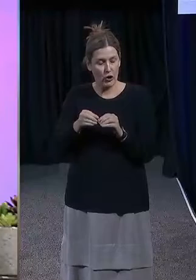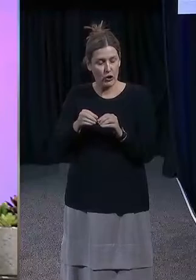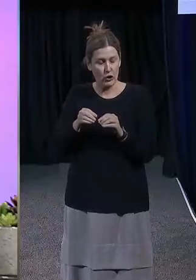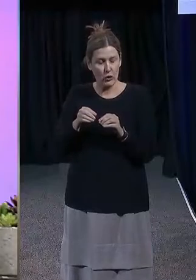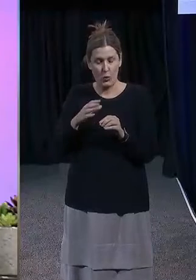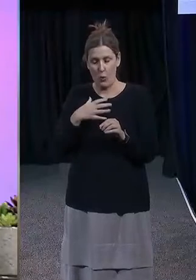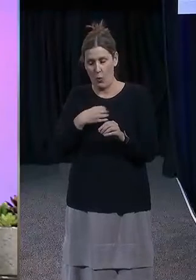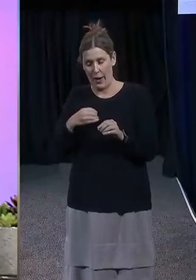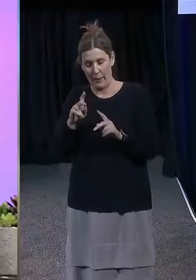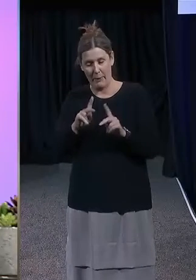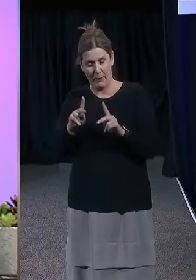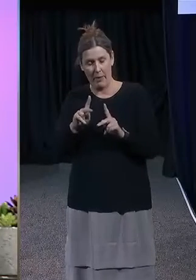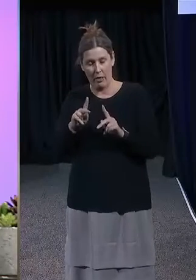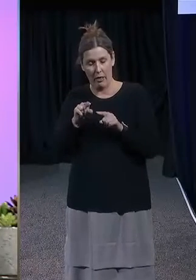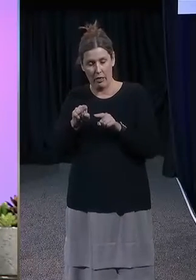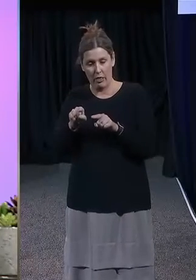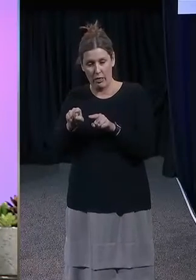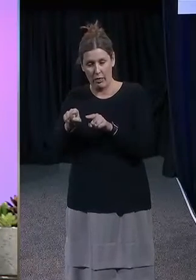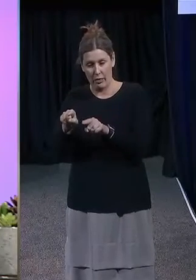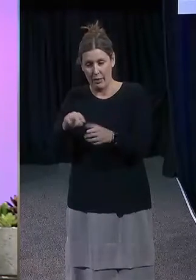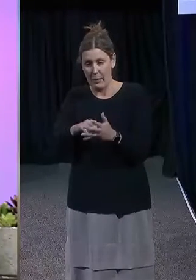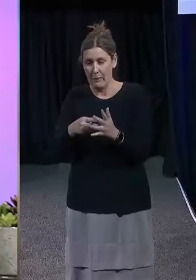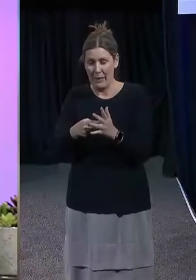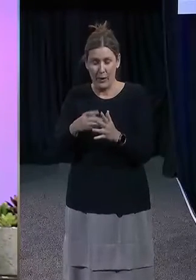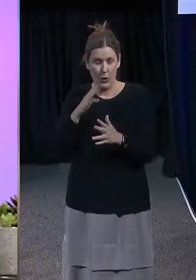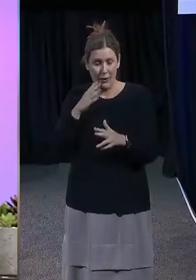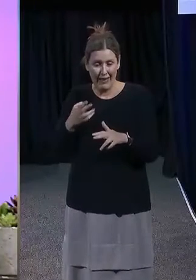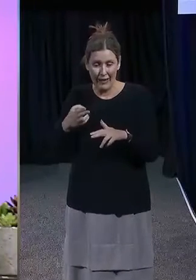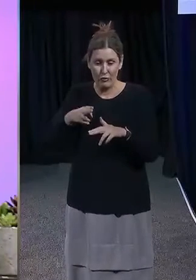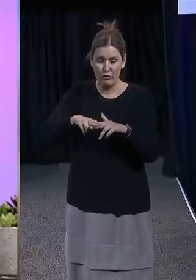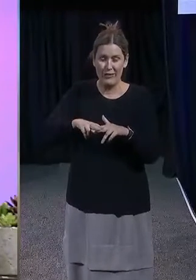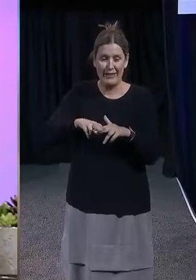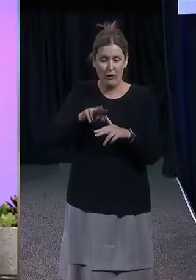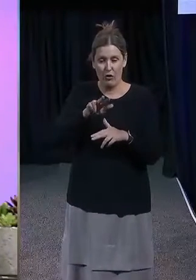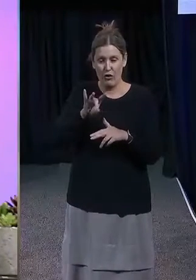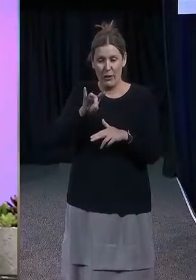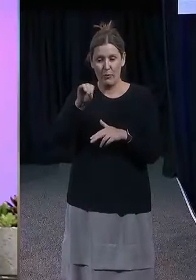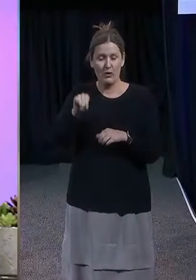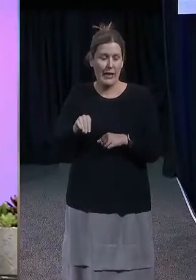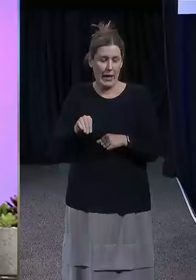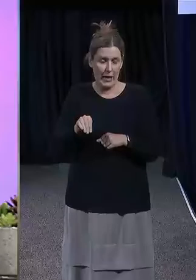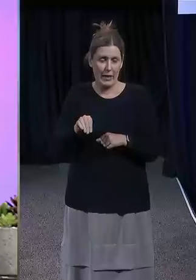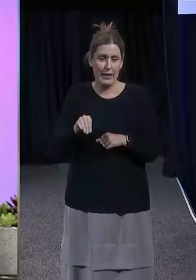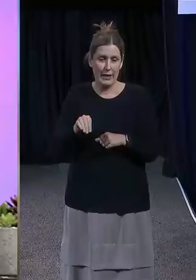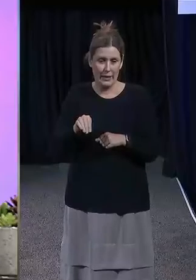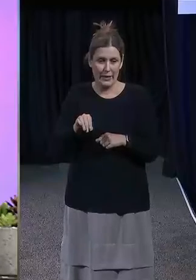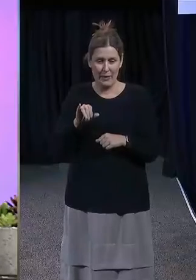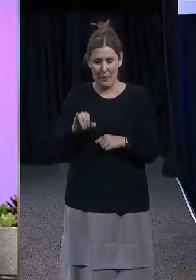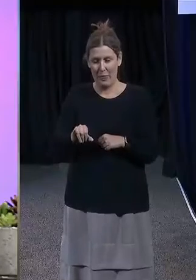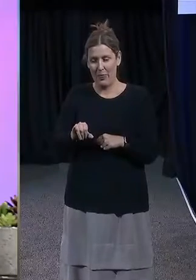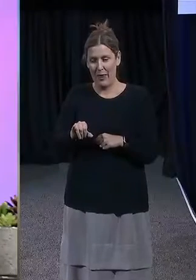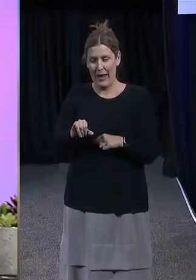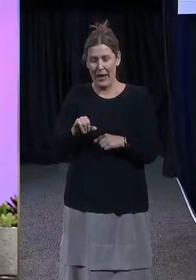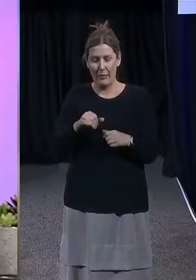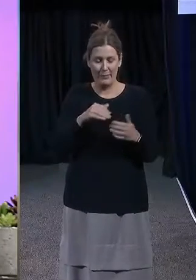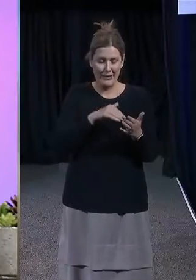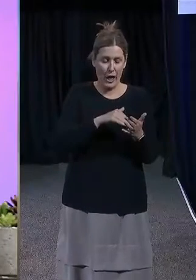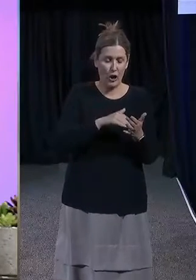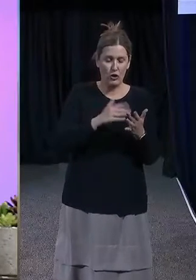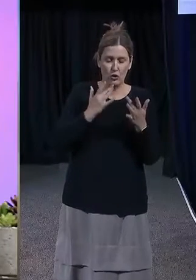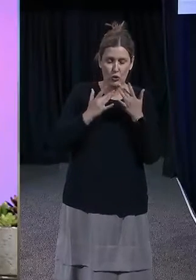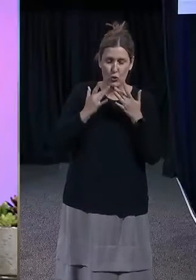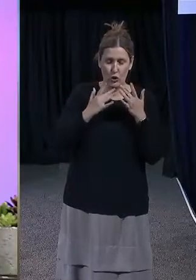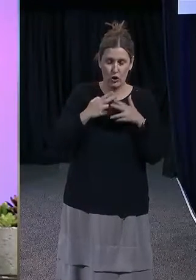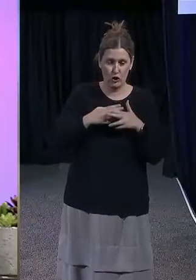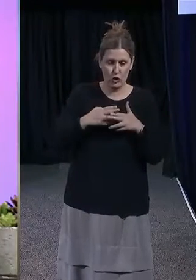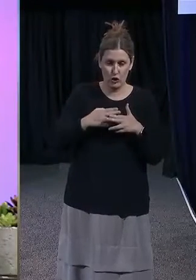people, then that is only going to increase by about 38% that provider shortage. We can